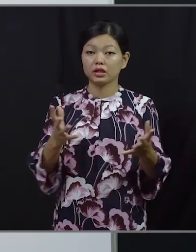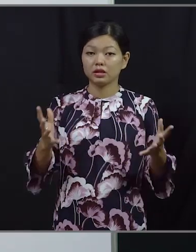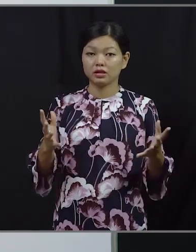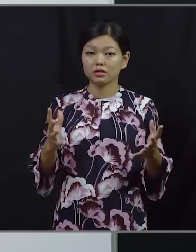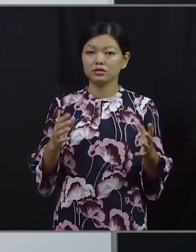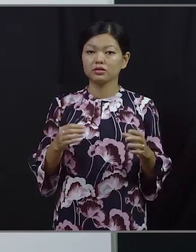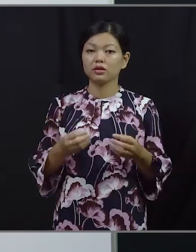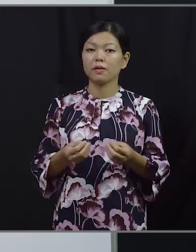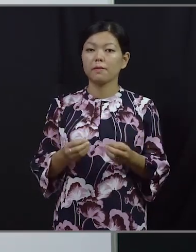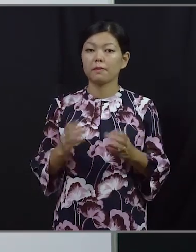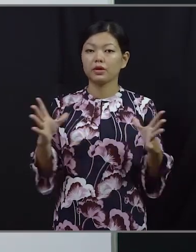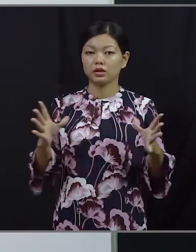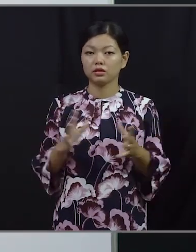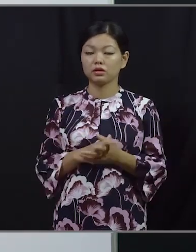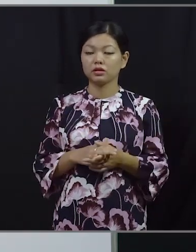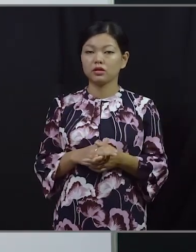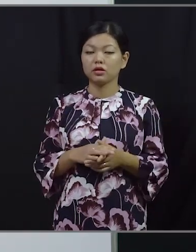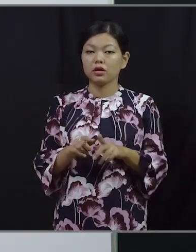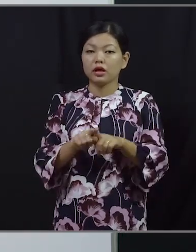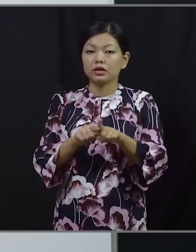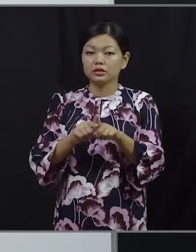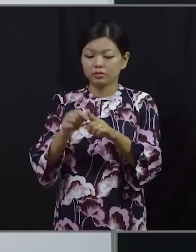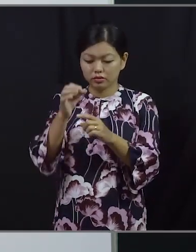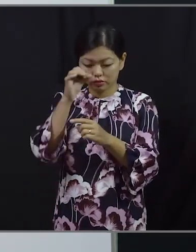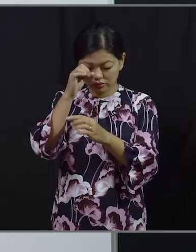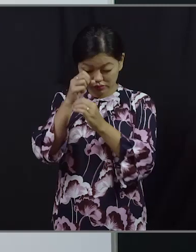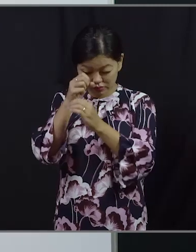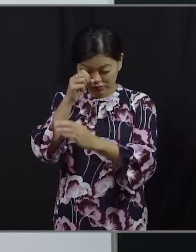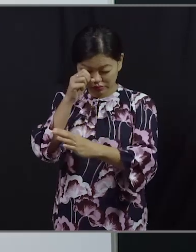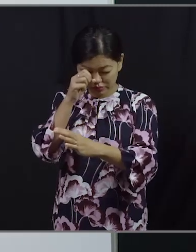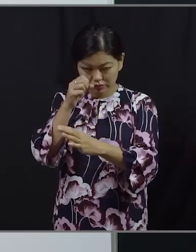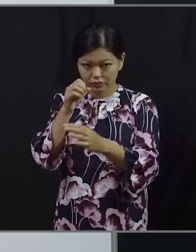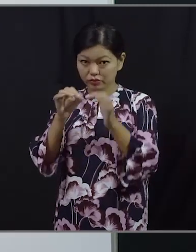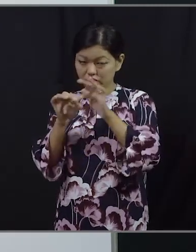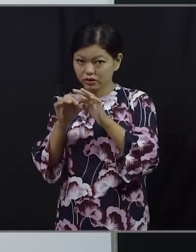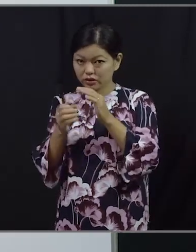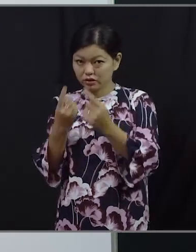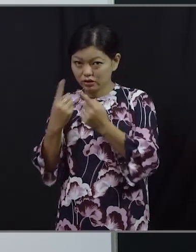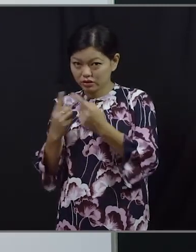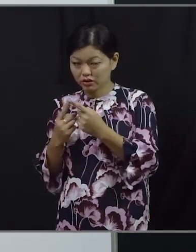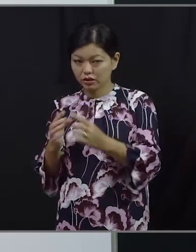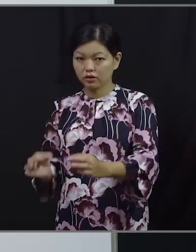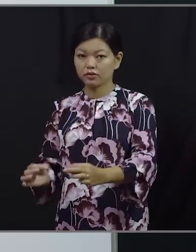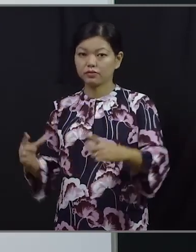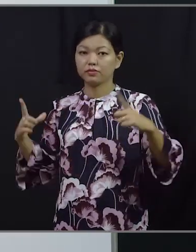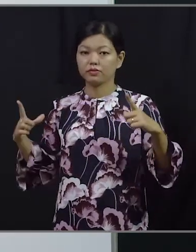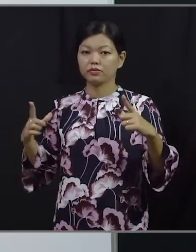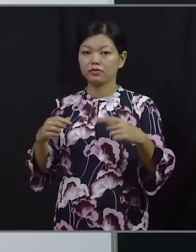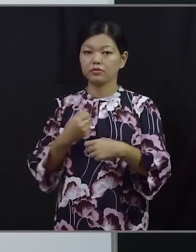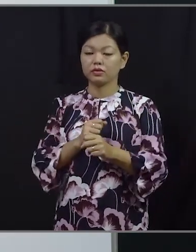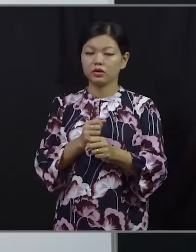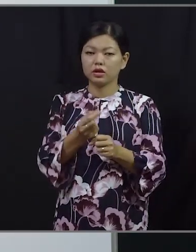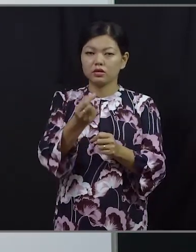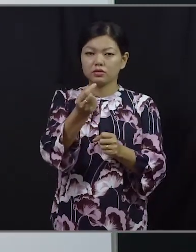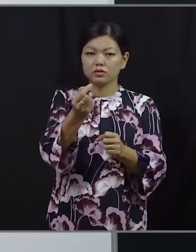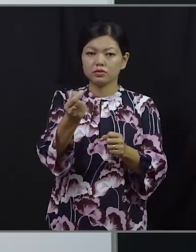the small objects, right? You have already used in your lab, I think, in class 11 as well as in your class 10. Okay, so it is just a what?